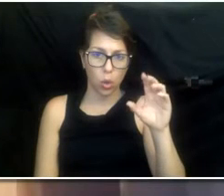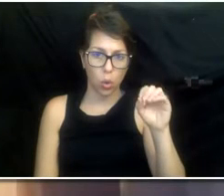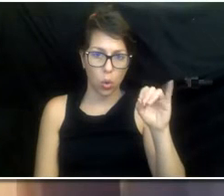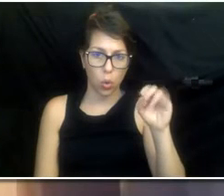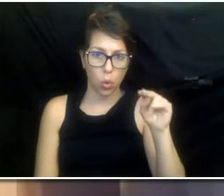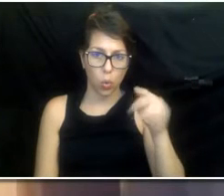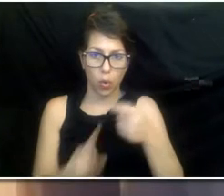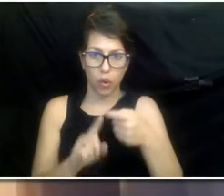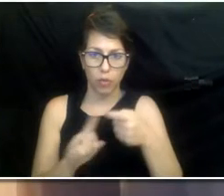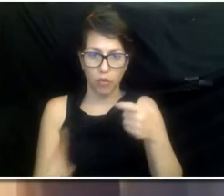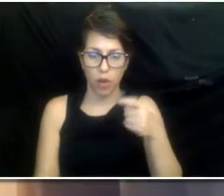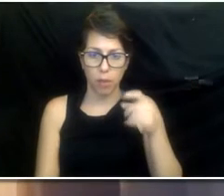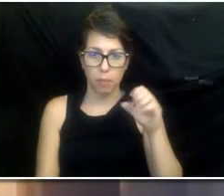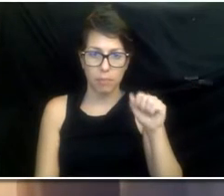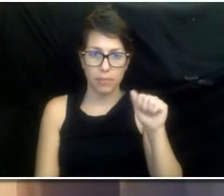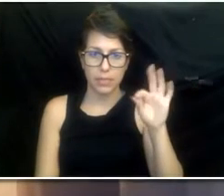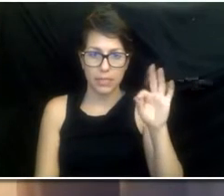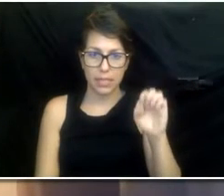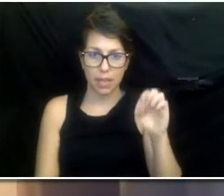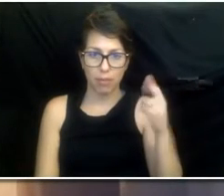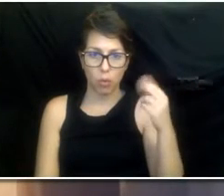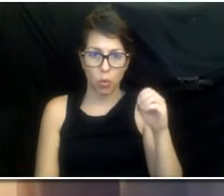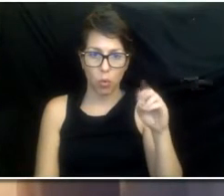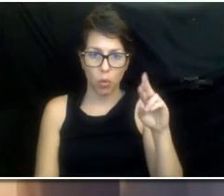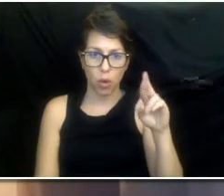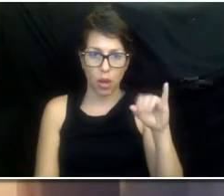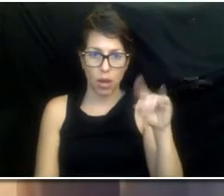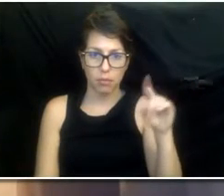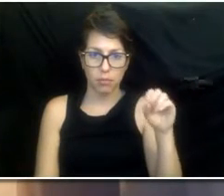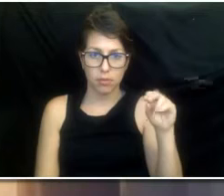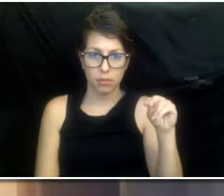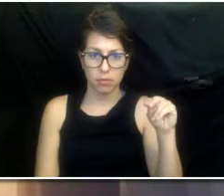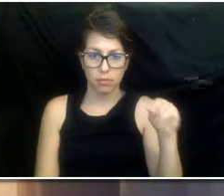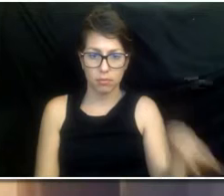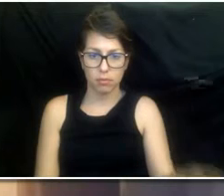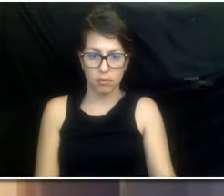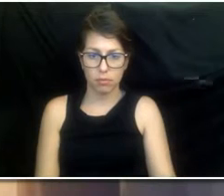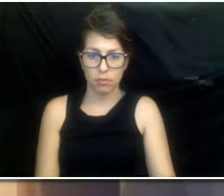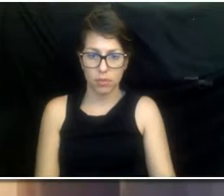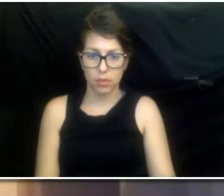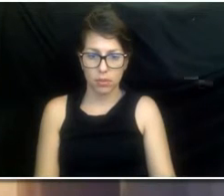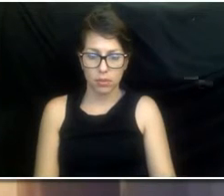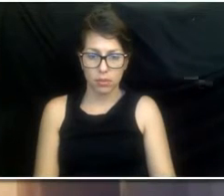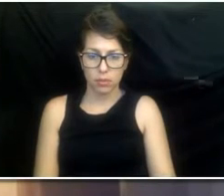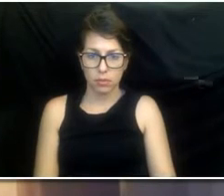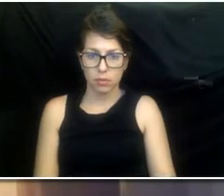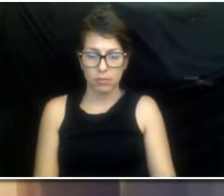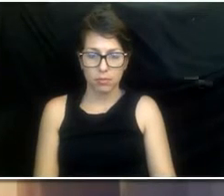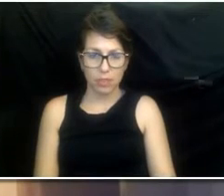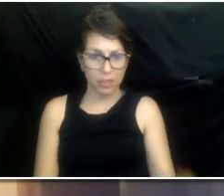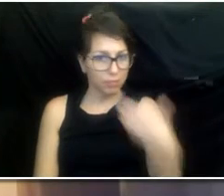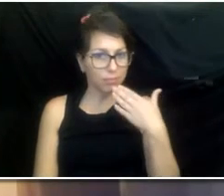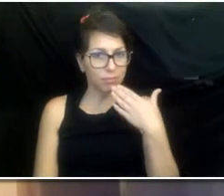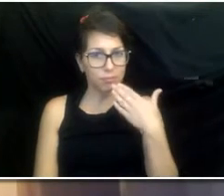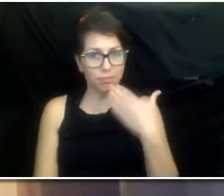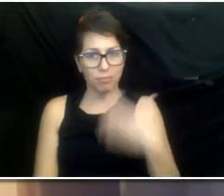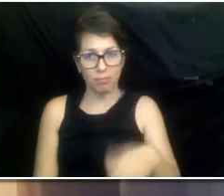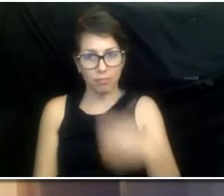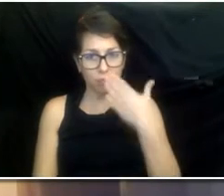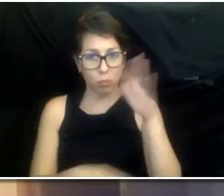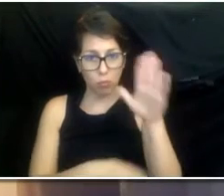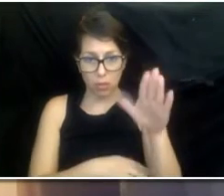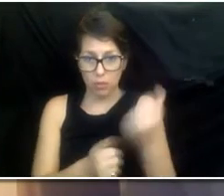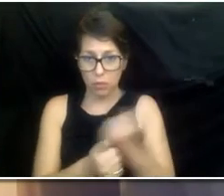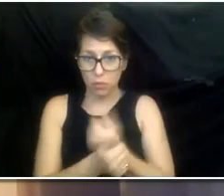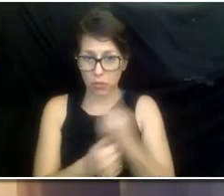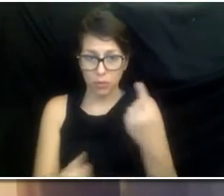the opportunity to um talk with you all today and a a specific thanks to chair Rosenthal and Richards my name is Kelly coin and I'm the